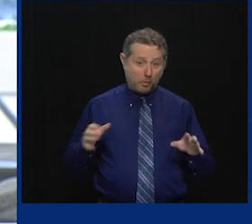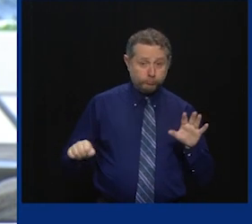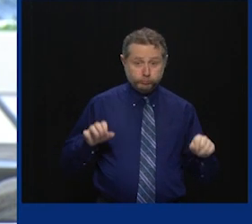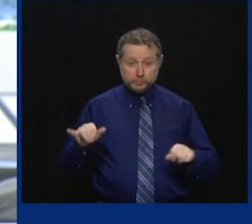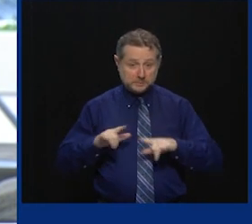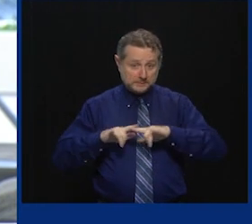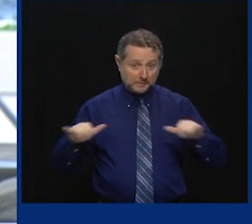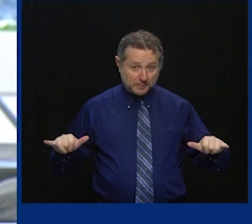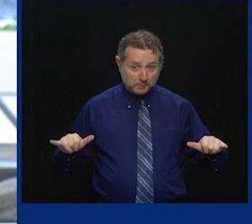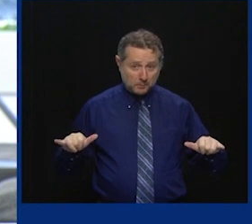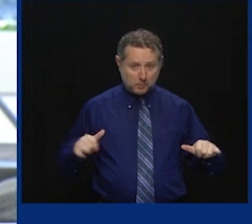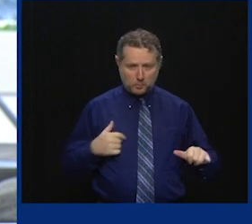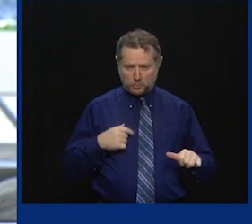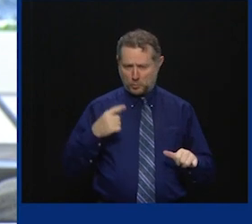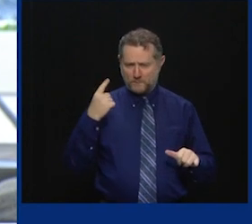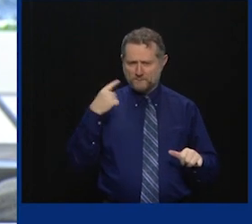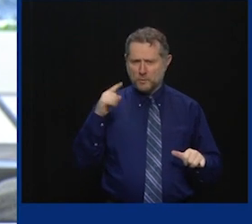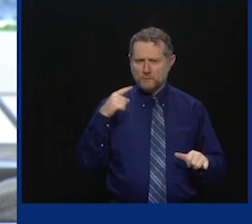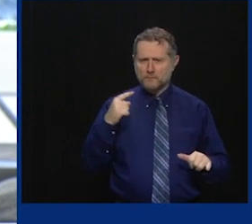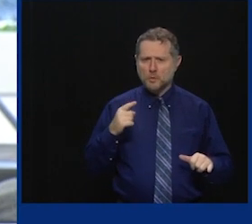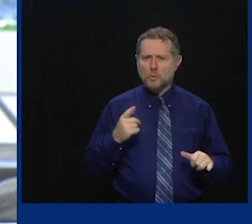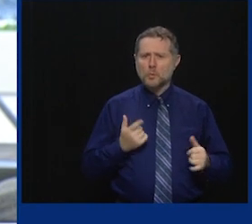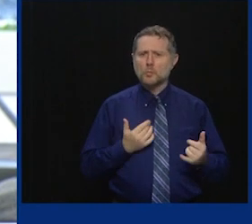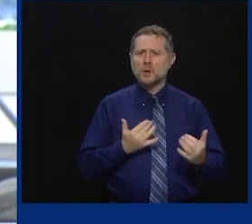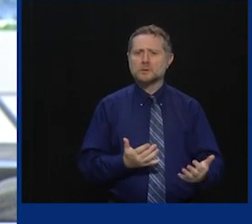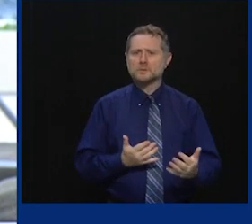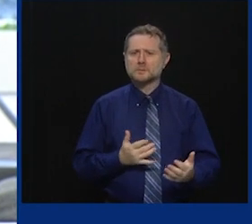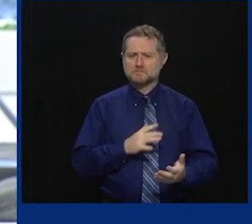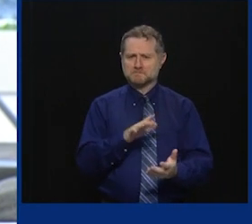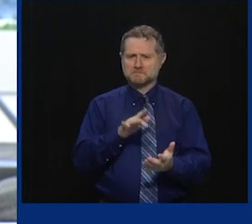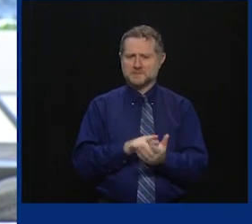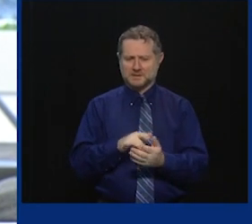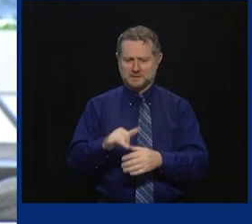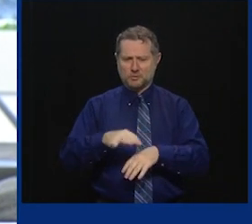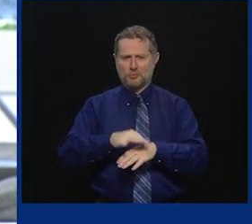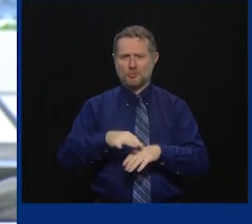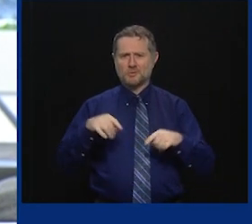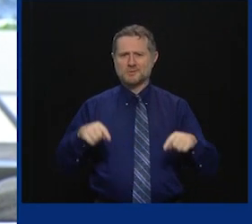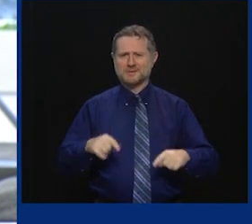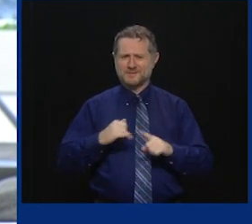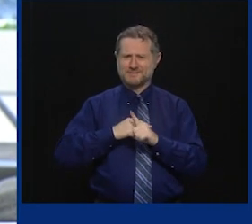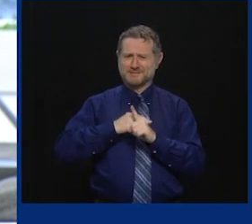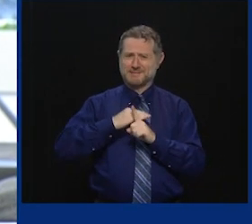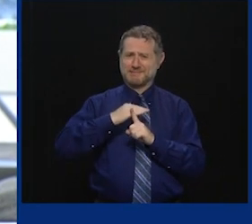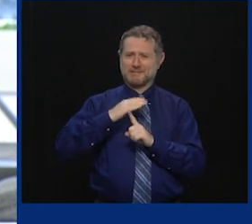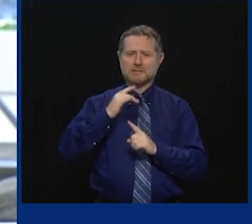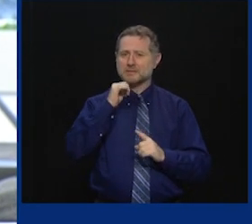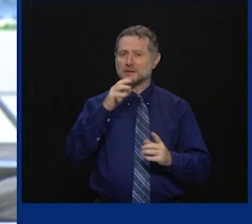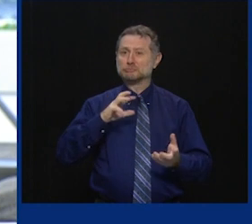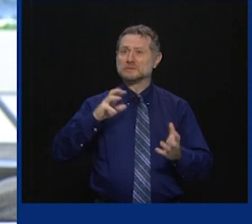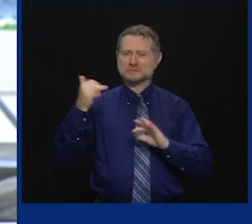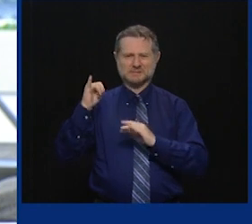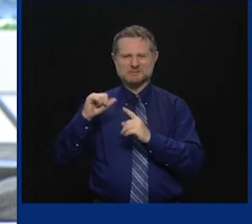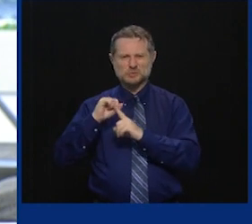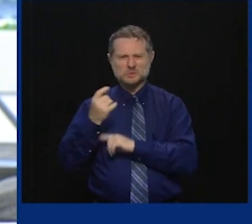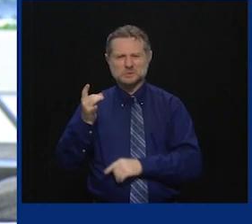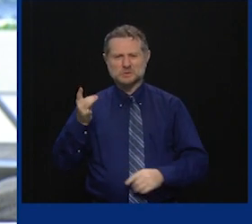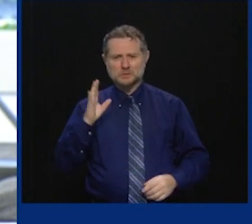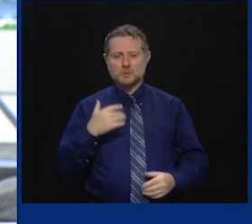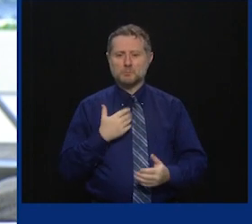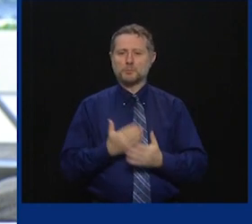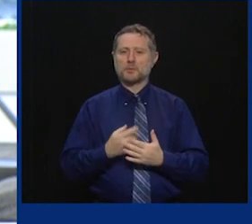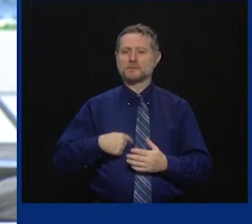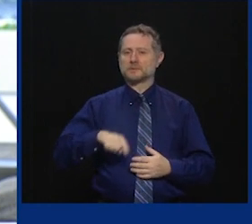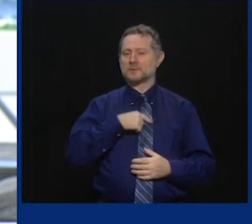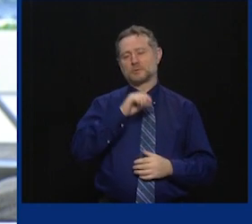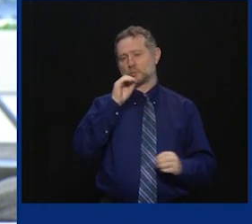we wait when we're in the middle of a climate crisis? That shows my impatience. We're doing both. If they're approved by the